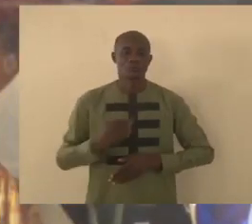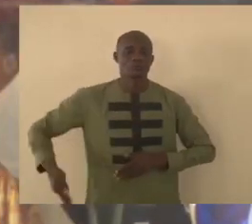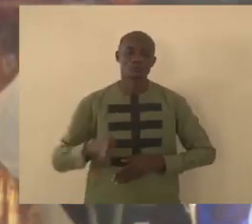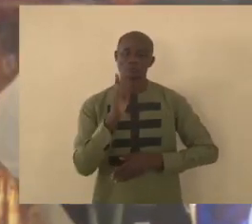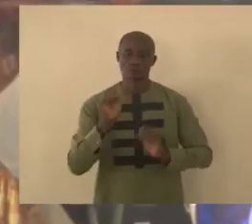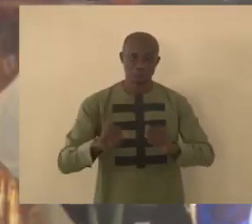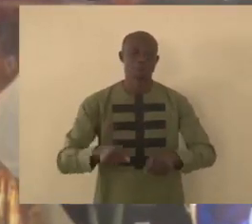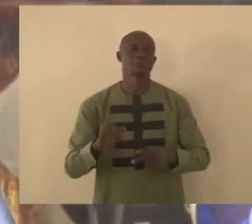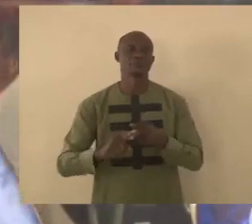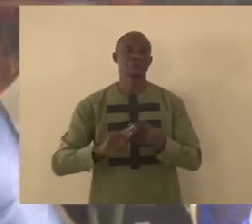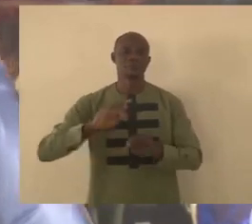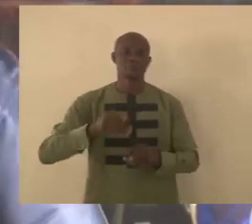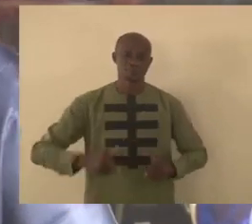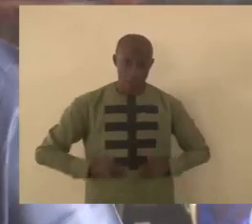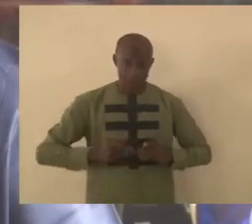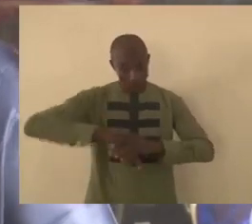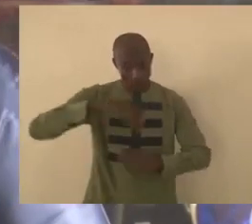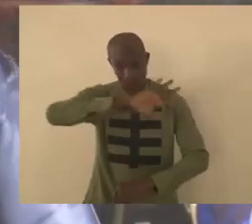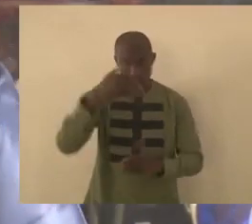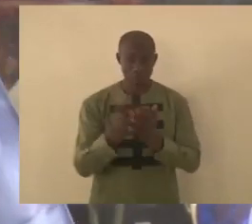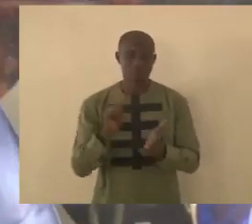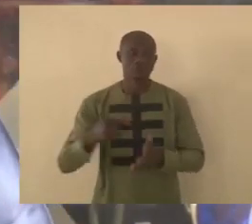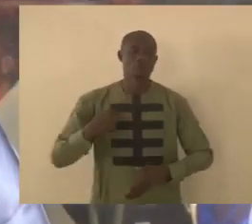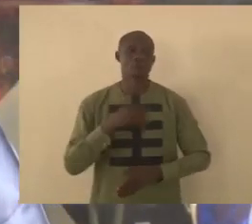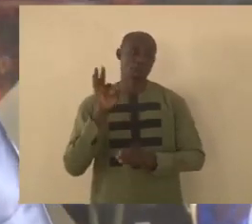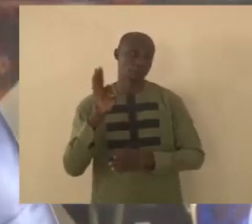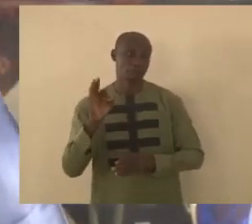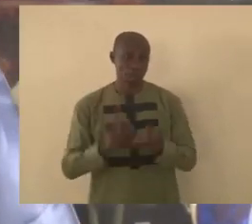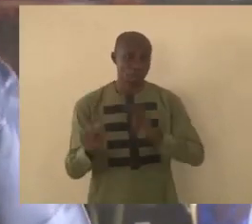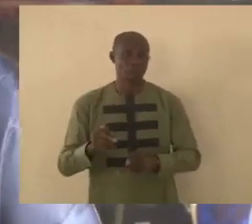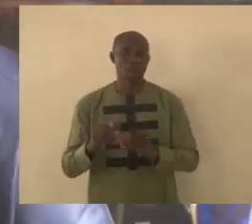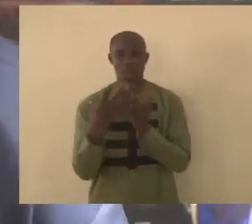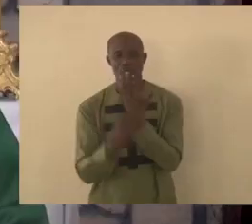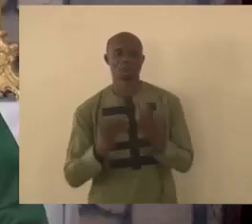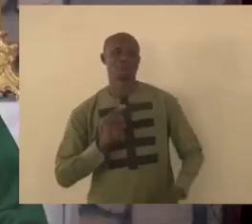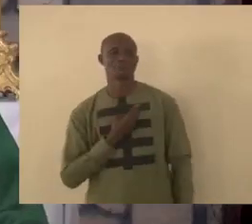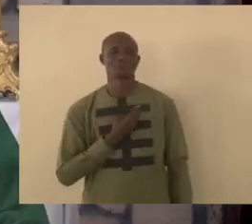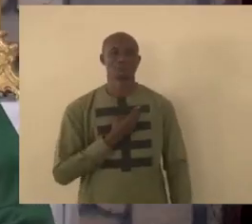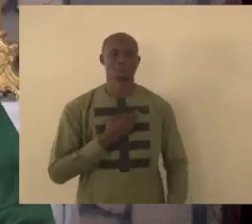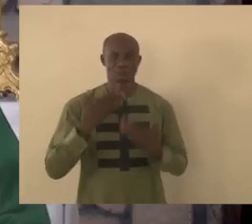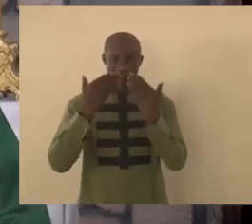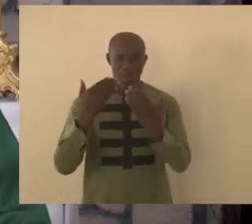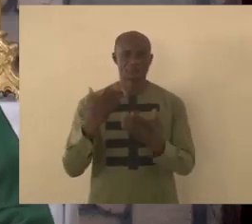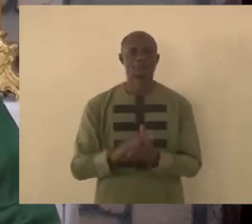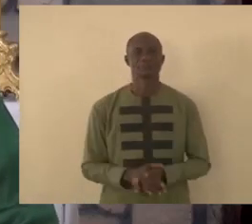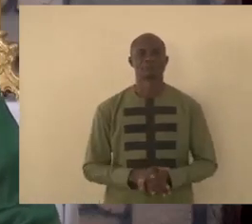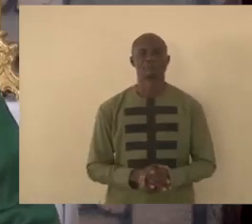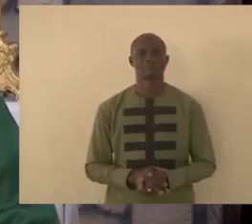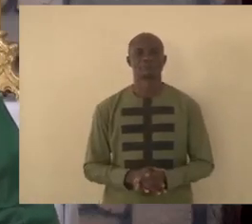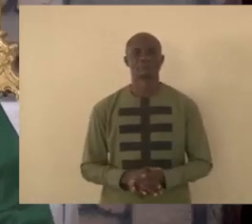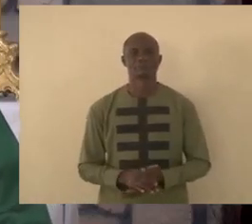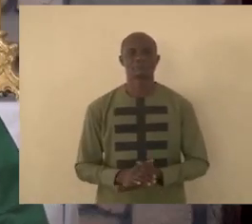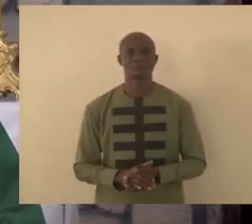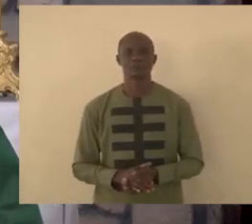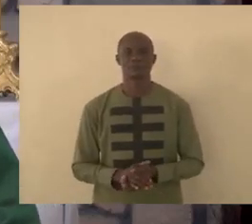able to live out all the things we preach so that people can imitate us in the right way. Thank you. Let us put our hands together for